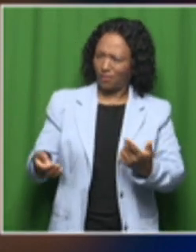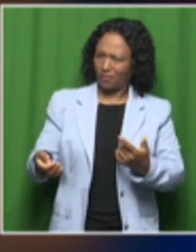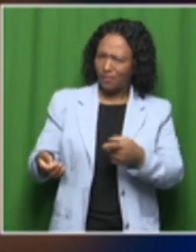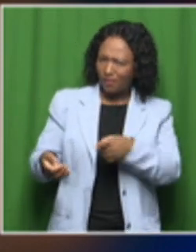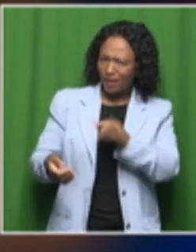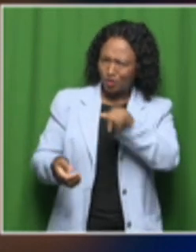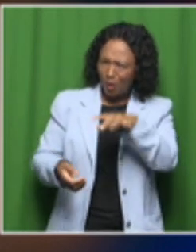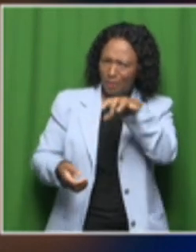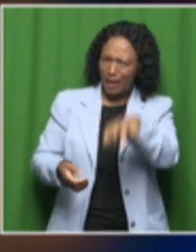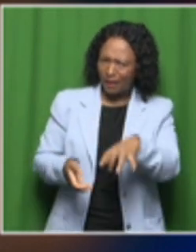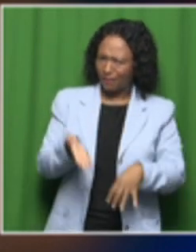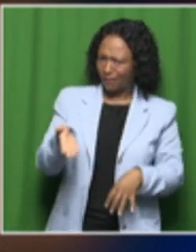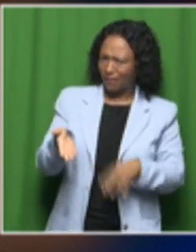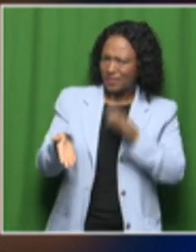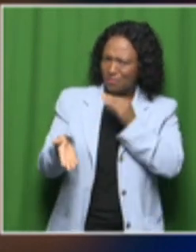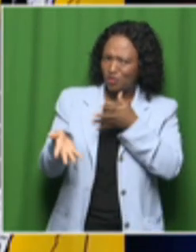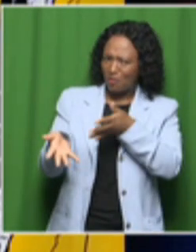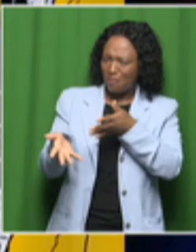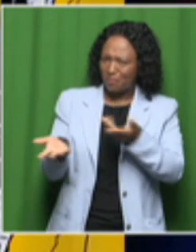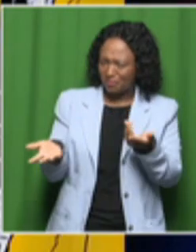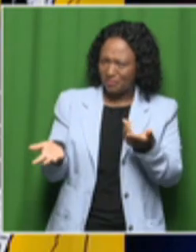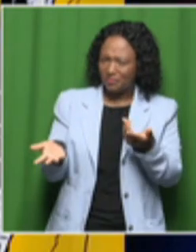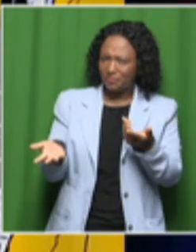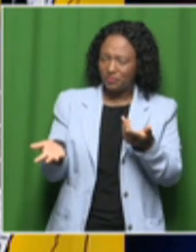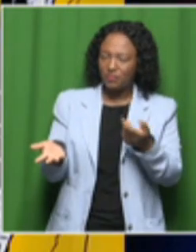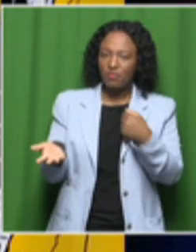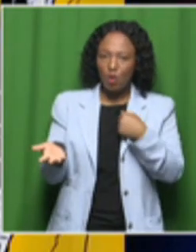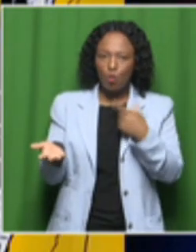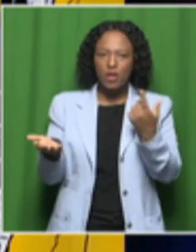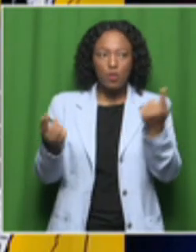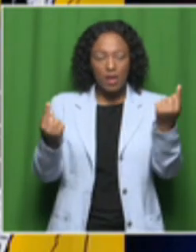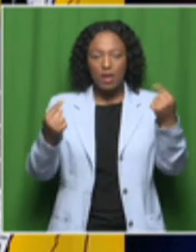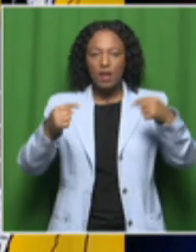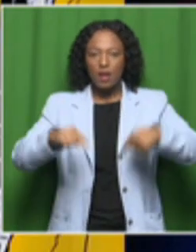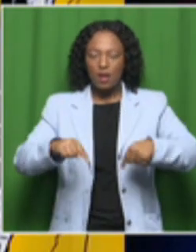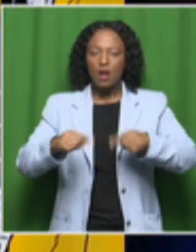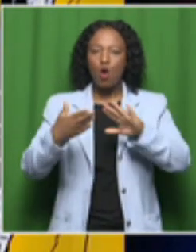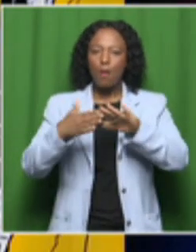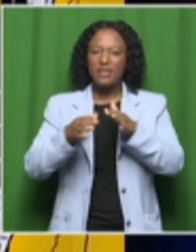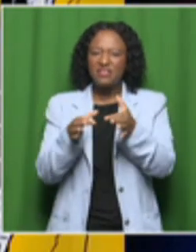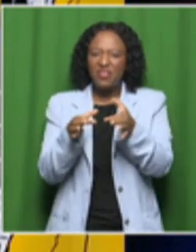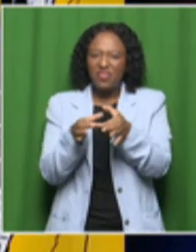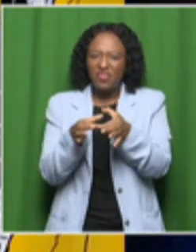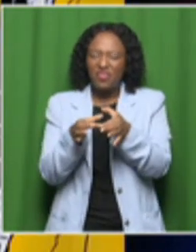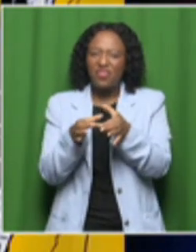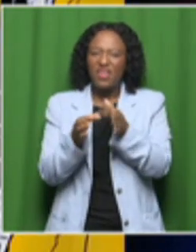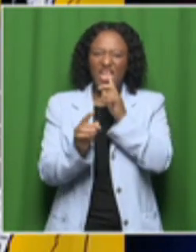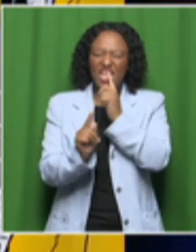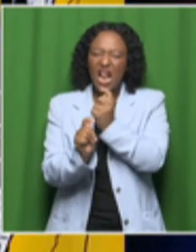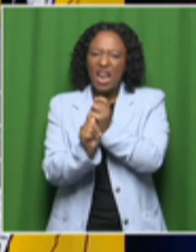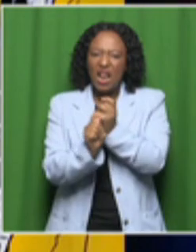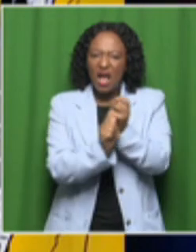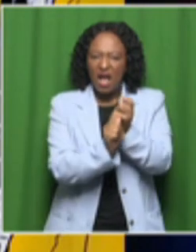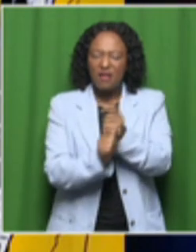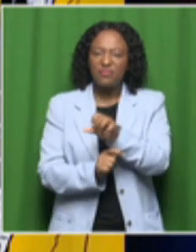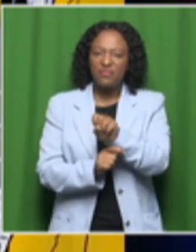speaking about? Because of when we came in a small community of squatter camp in Snake Park. Back in that